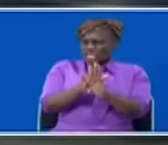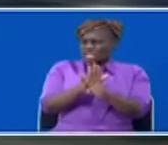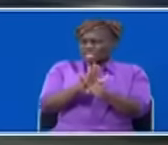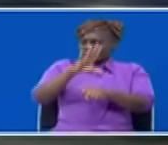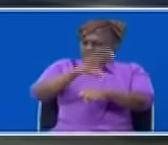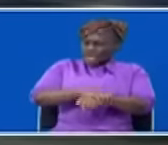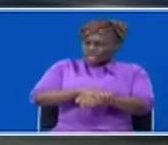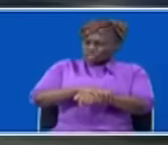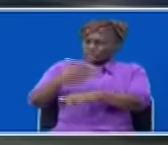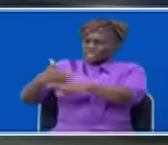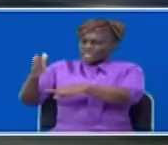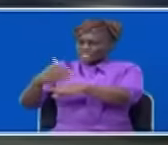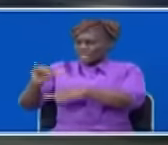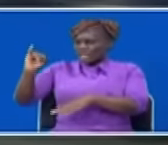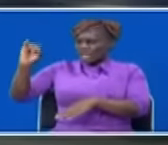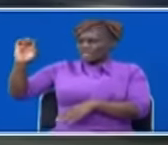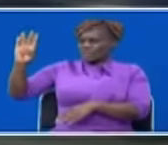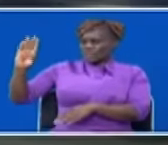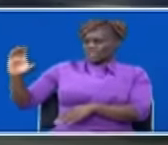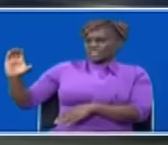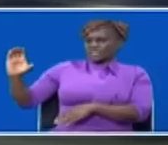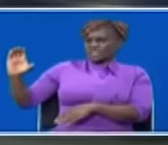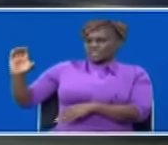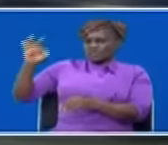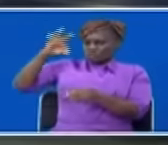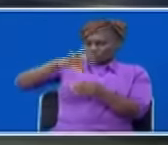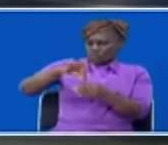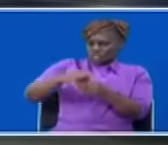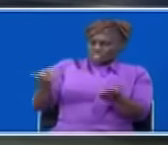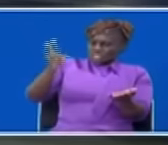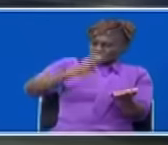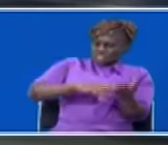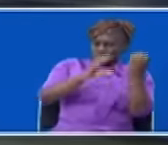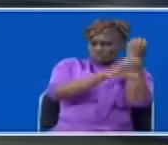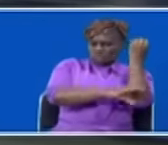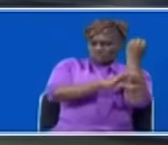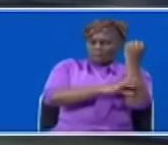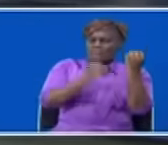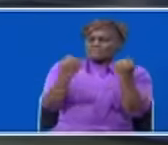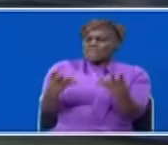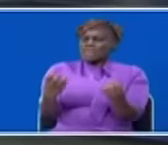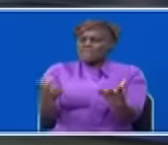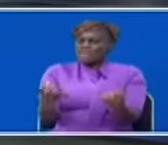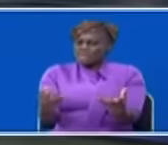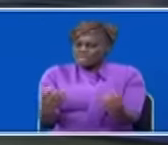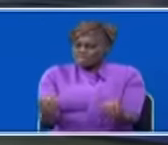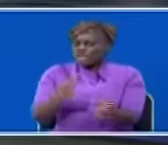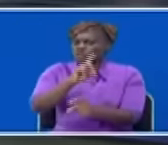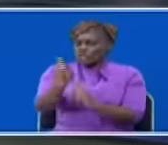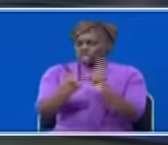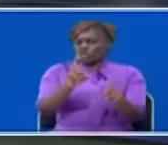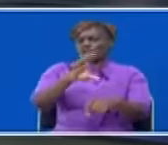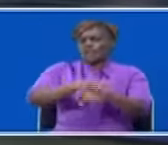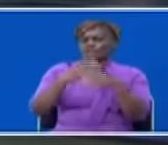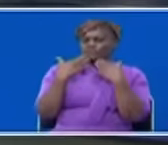our WhatsApp line. Remember, that's the deadline for voter registration here in the country. We're getting a number of queries from you. Many